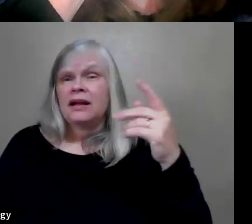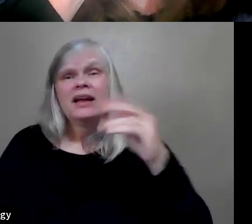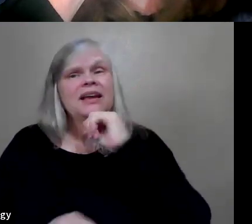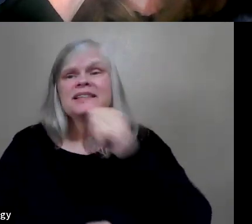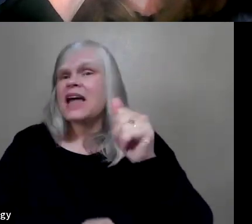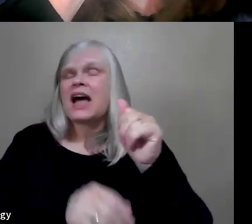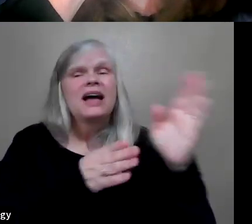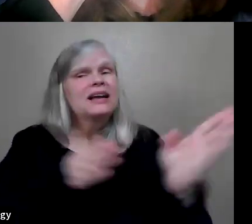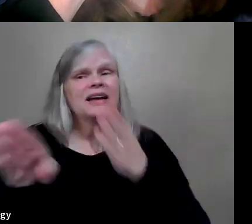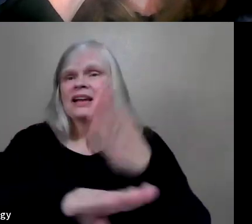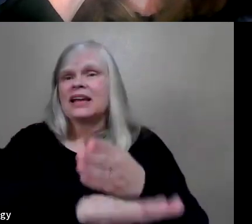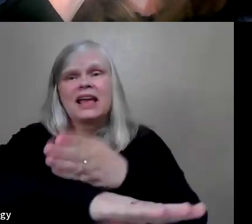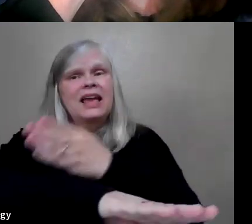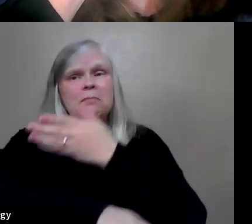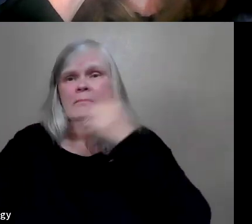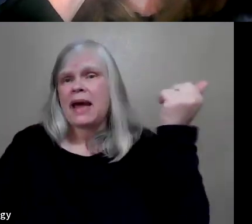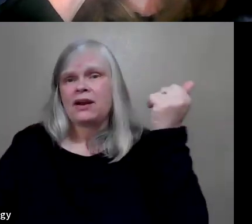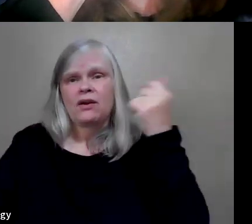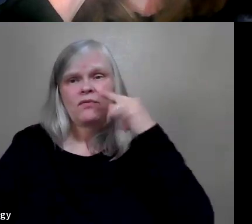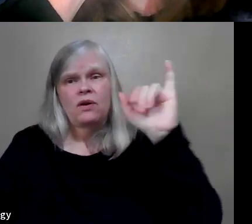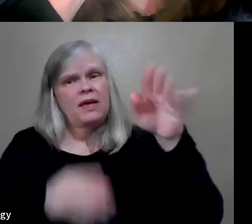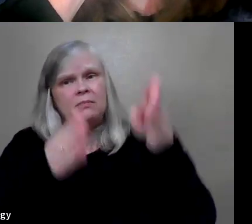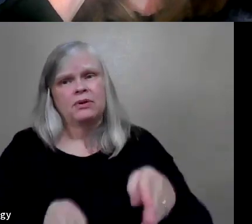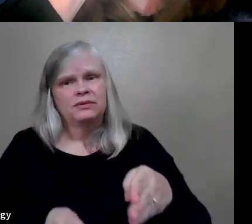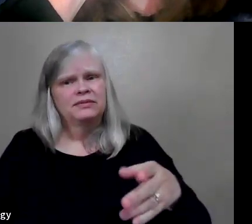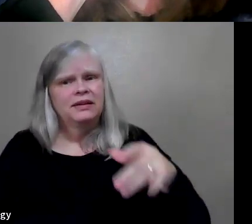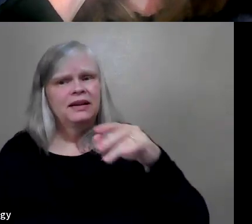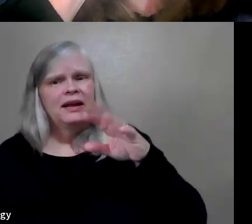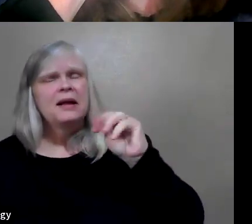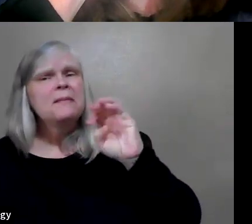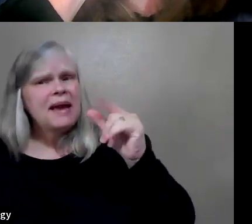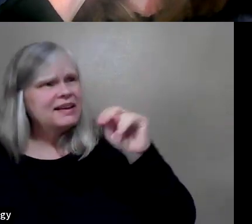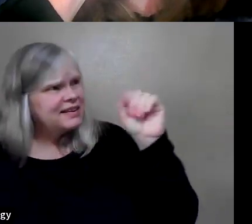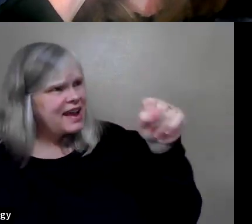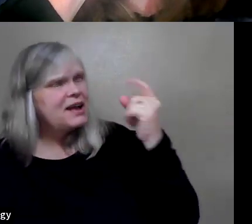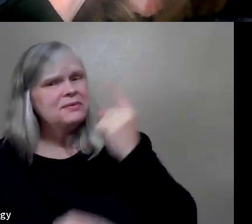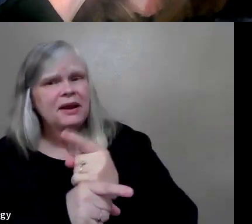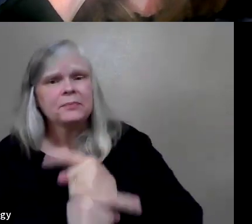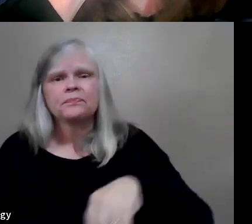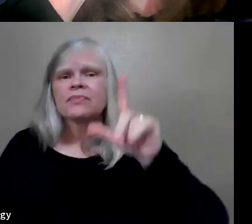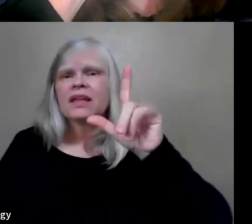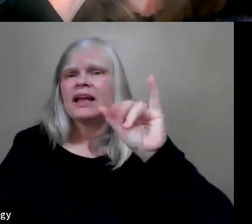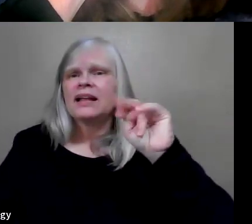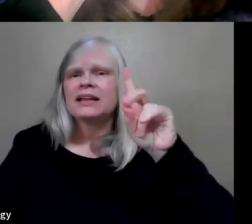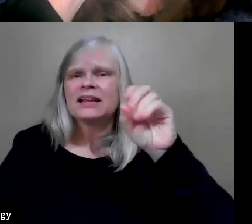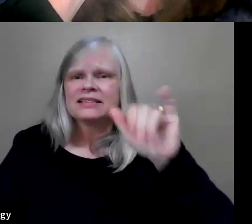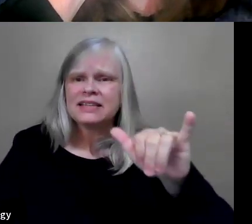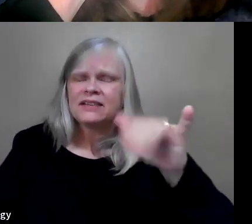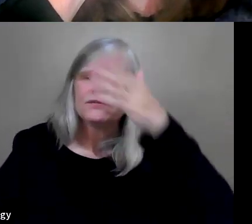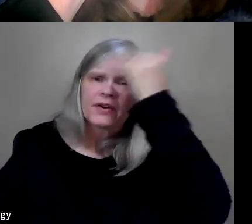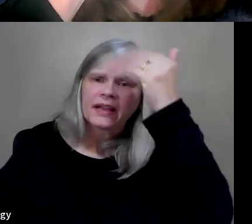better. Yeah, thanks, Mike. I see in the chat, Lindsay says forgetful, Bambi